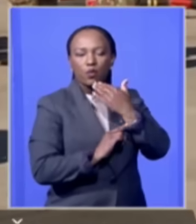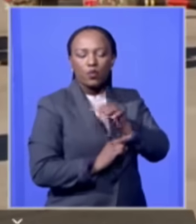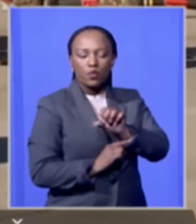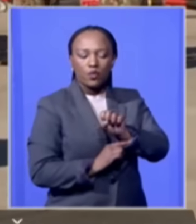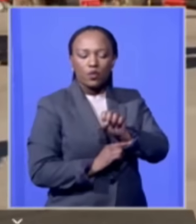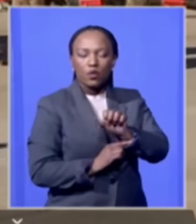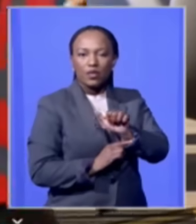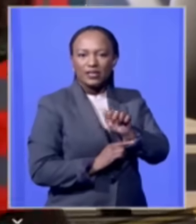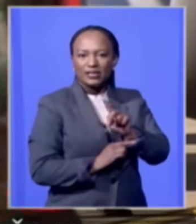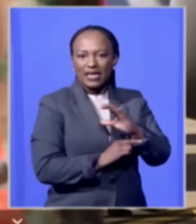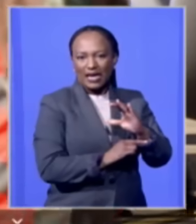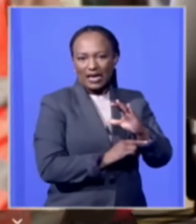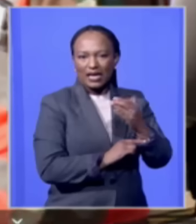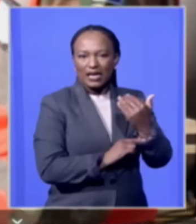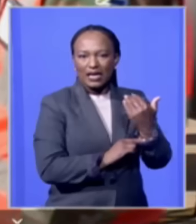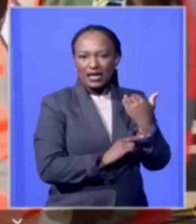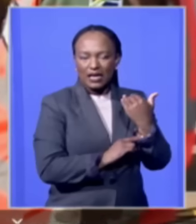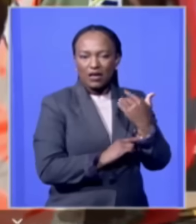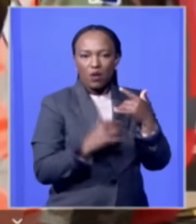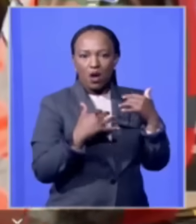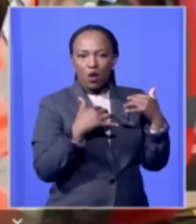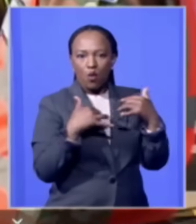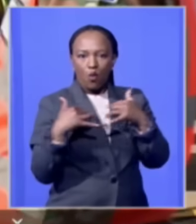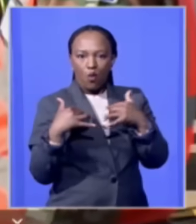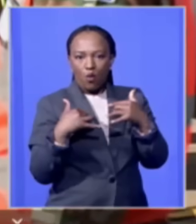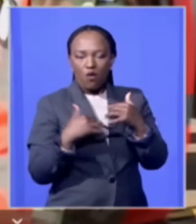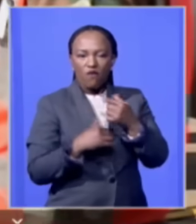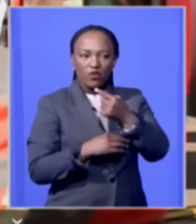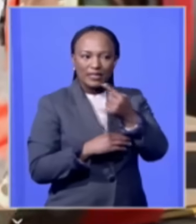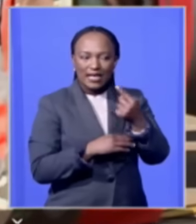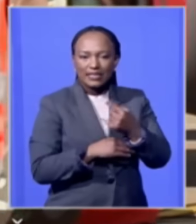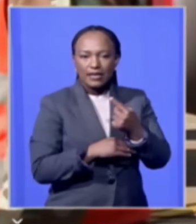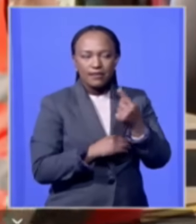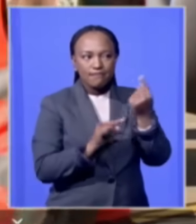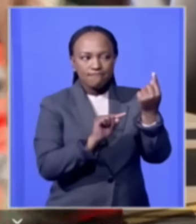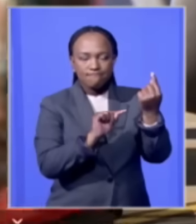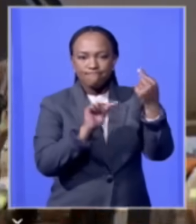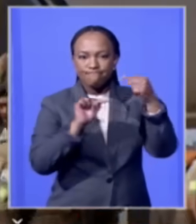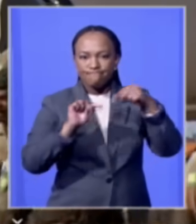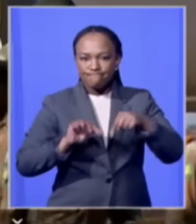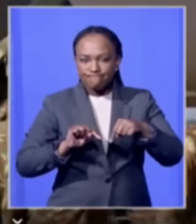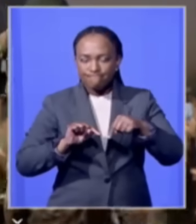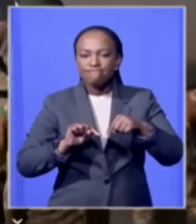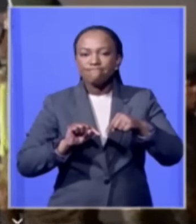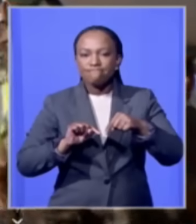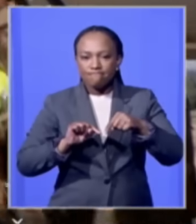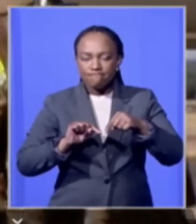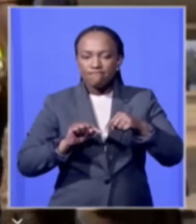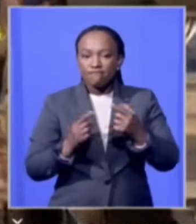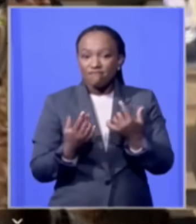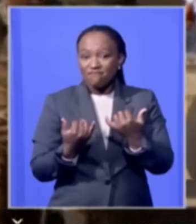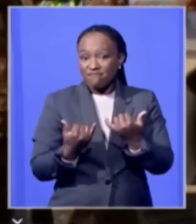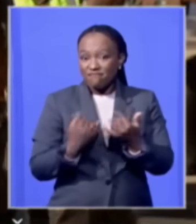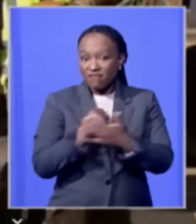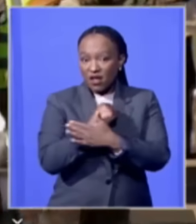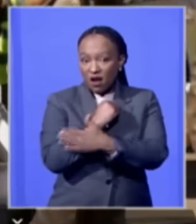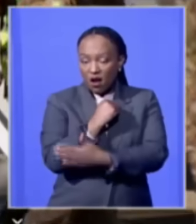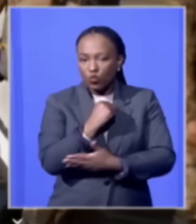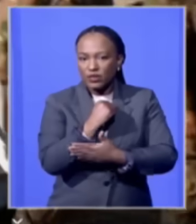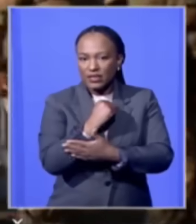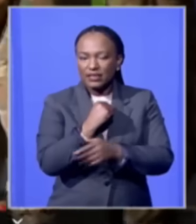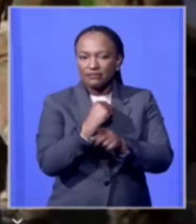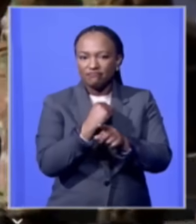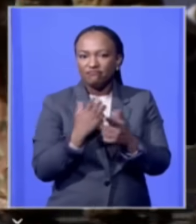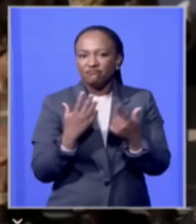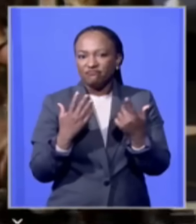ge e sa le ba bušwa ka dikgaokgao go tloga nageng ya Tanzania. Go tlišwa ga bona ka mononageng go latela